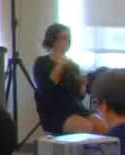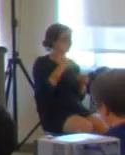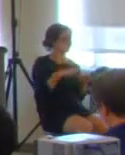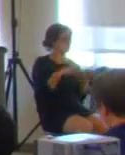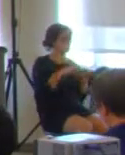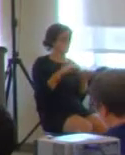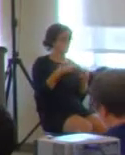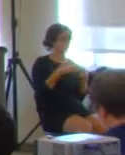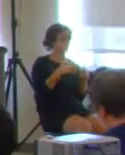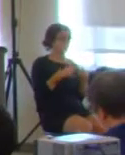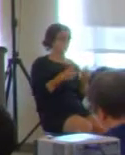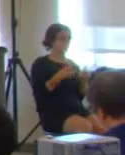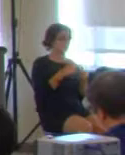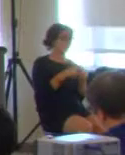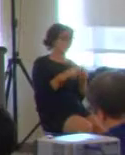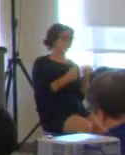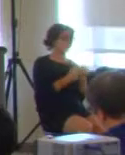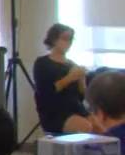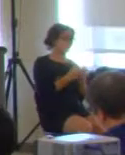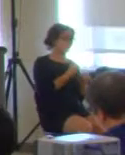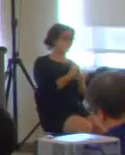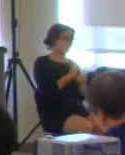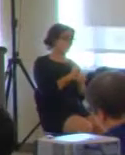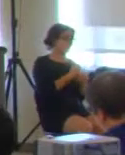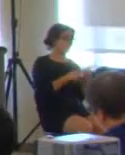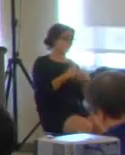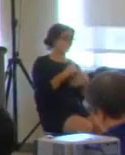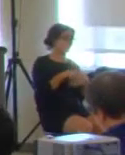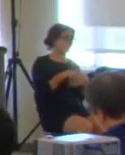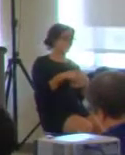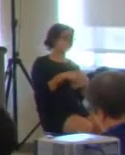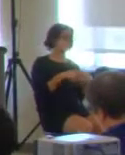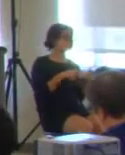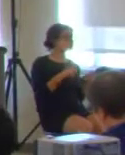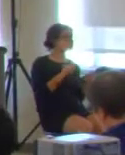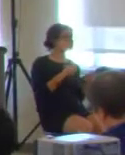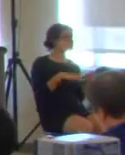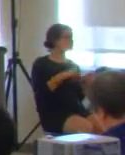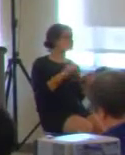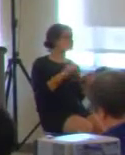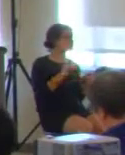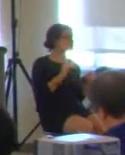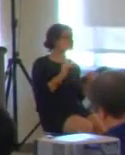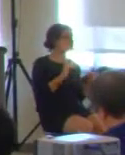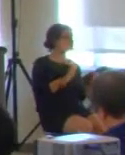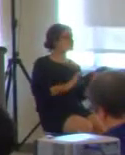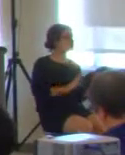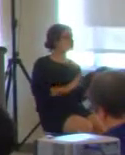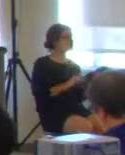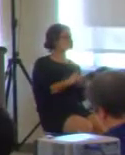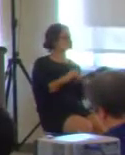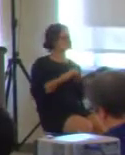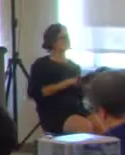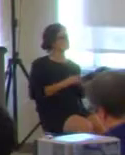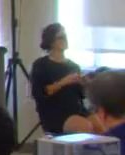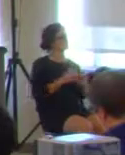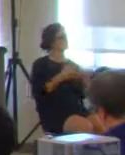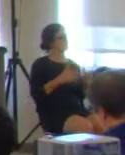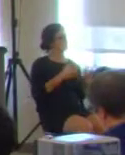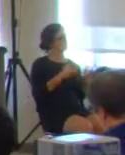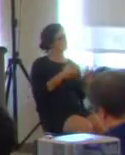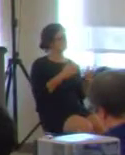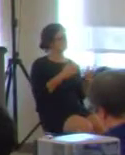can't implement a supported employment program where you are, you can find ways of doing a lot of